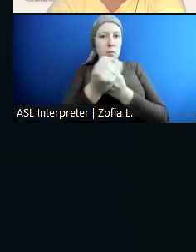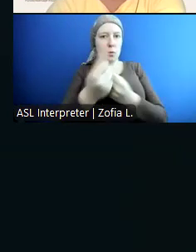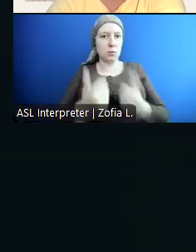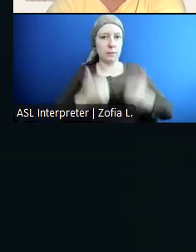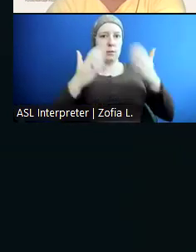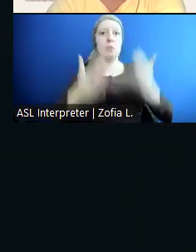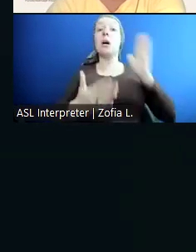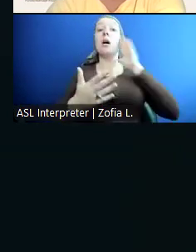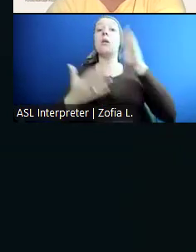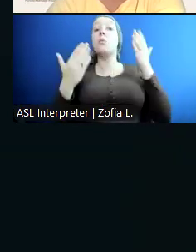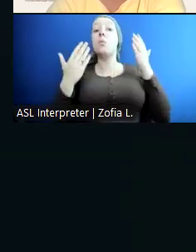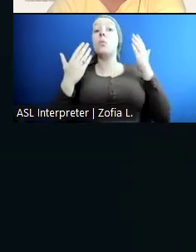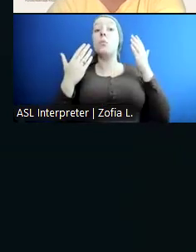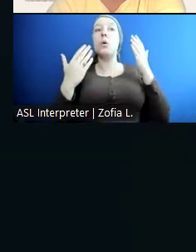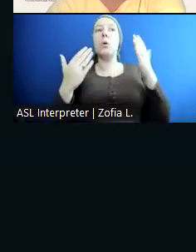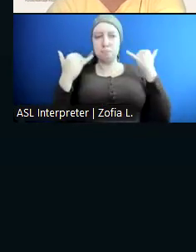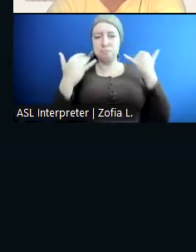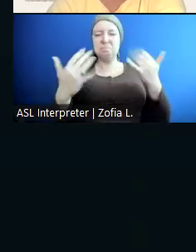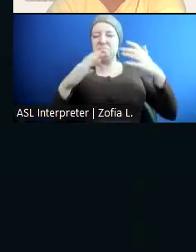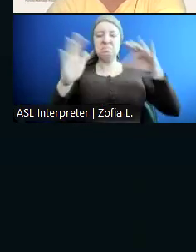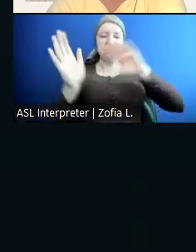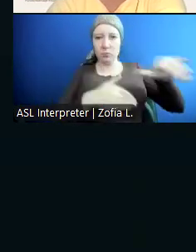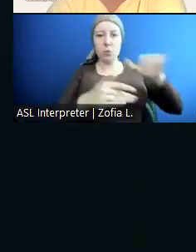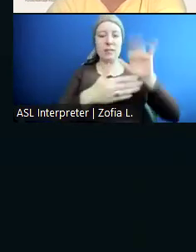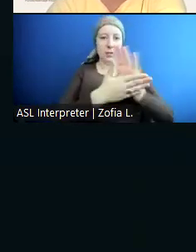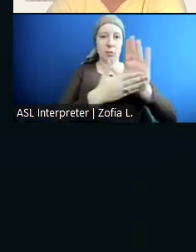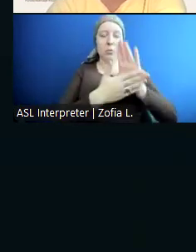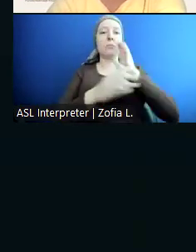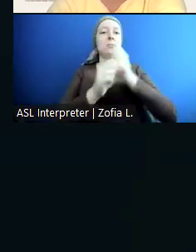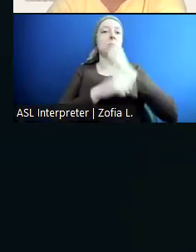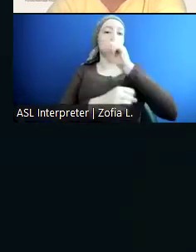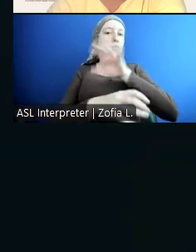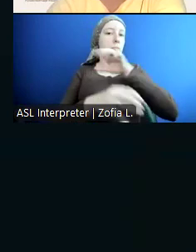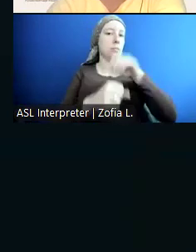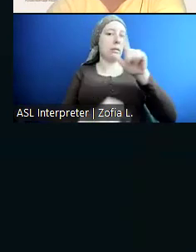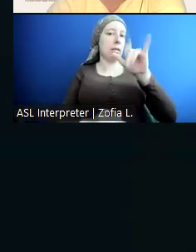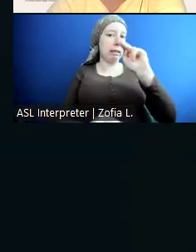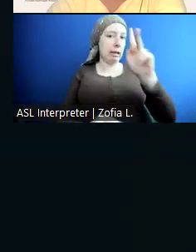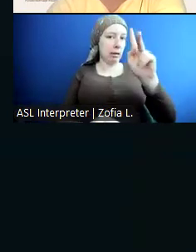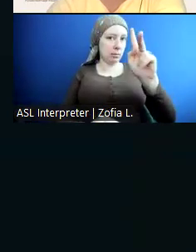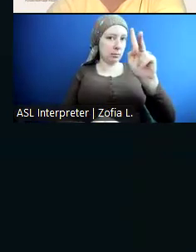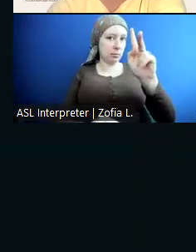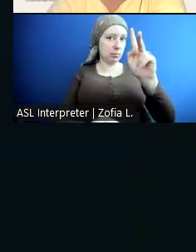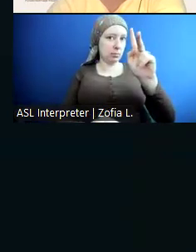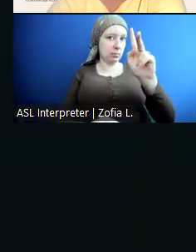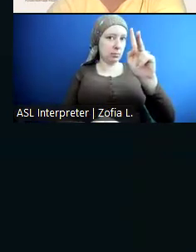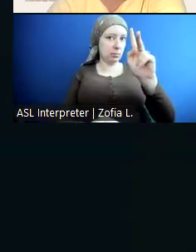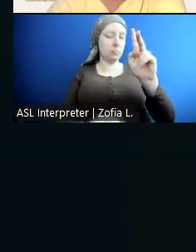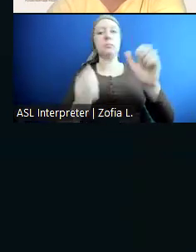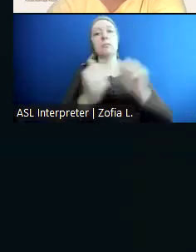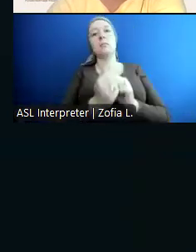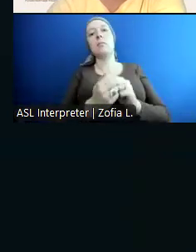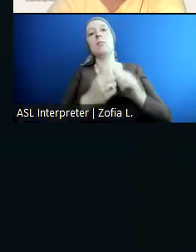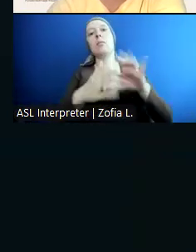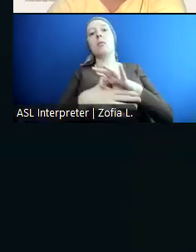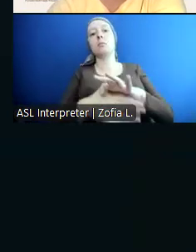going to move us ahead from this video, but I'll be sure to include the link with the materials that